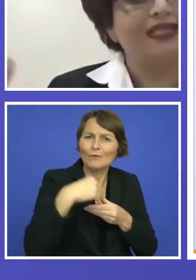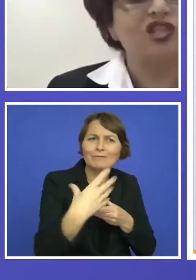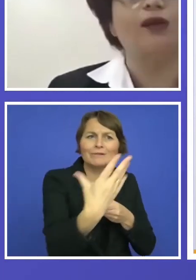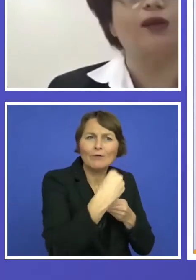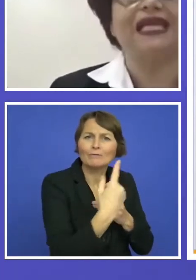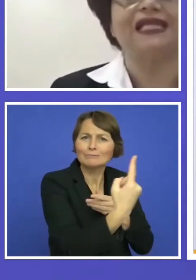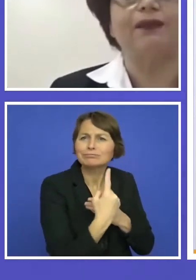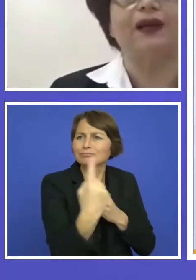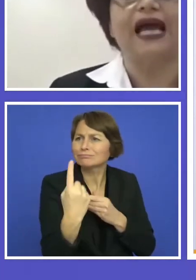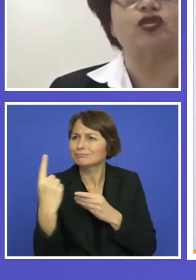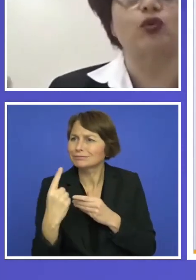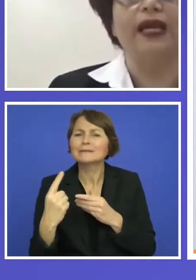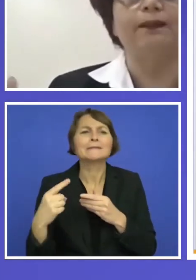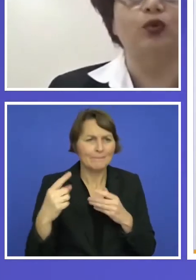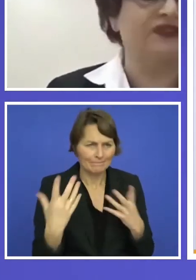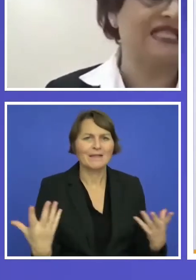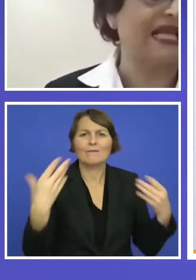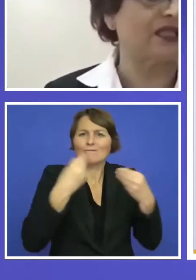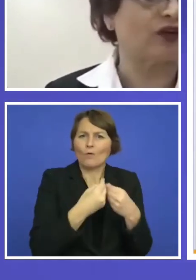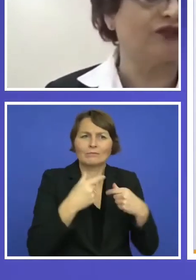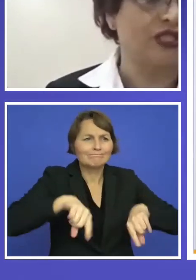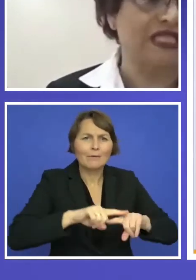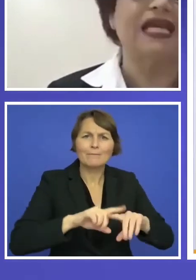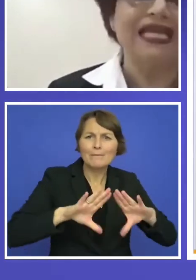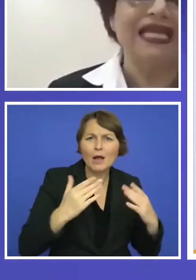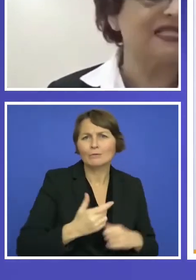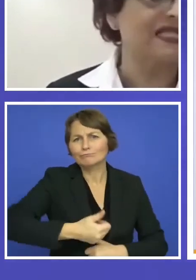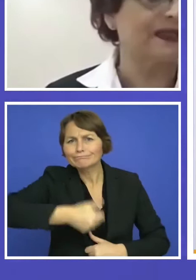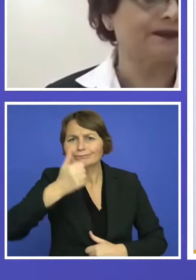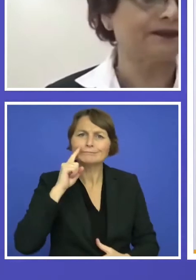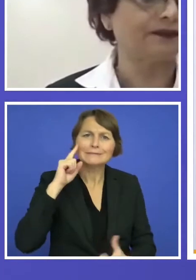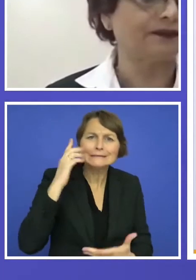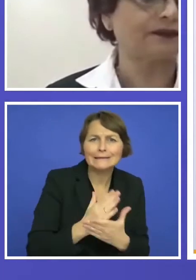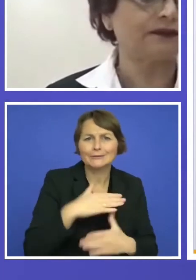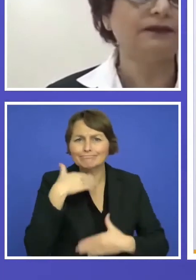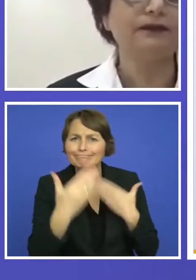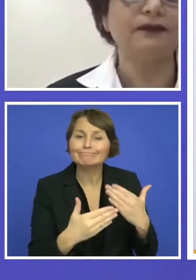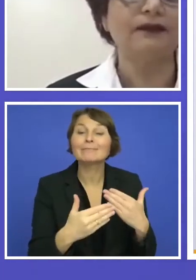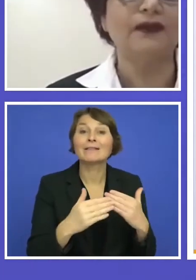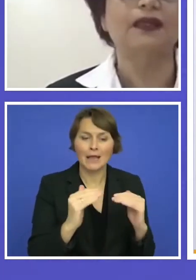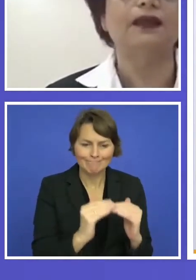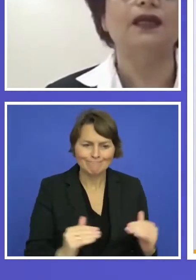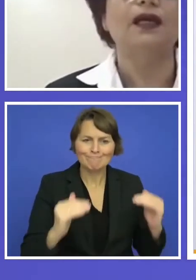to be on the decision-making table and to improve the status of nursing. Next.